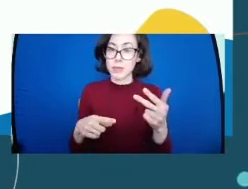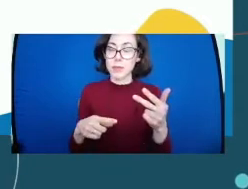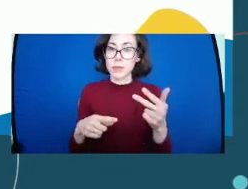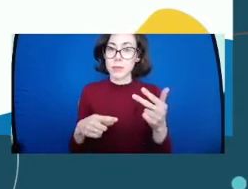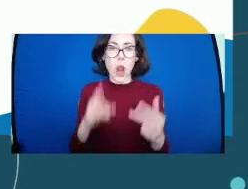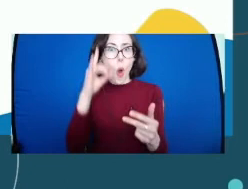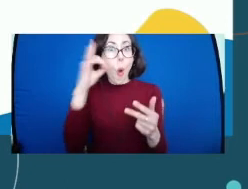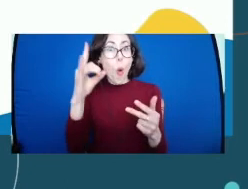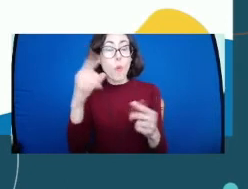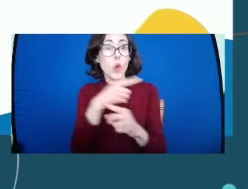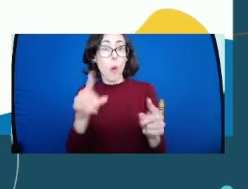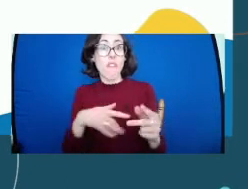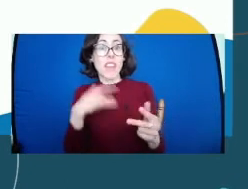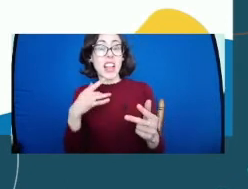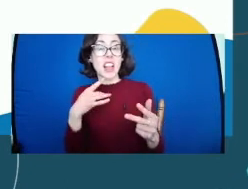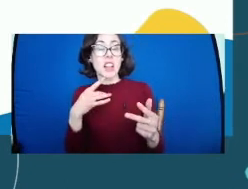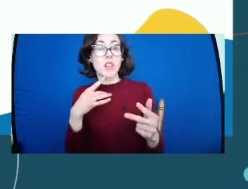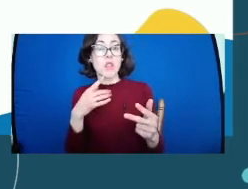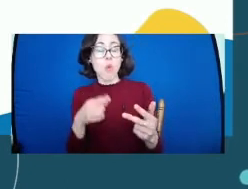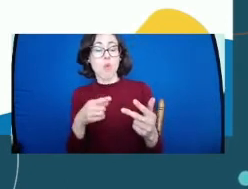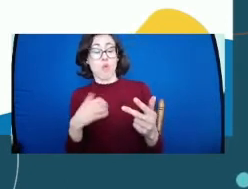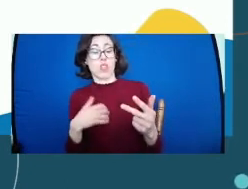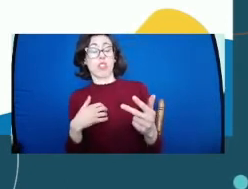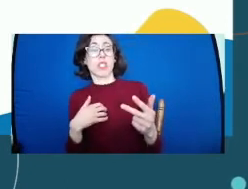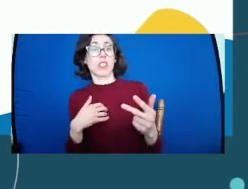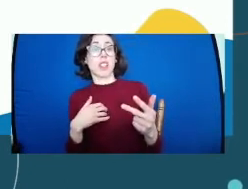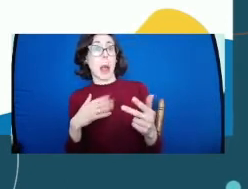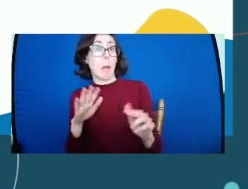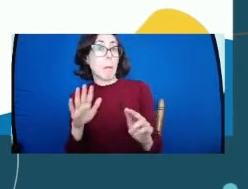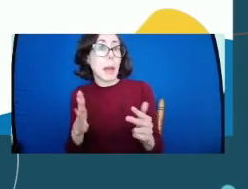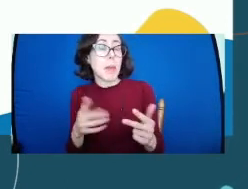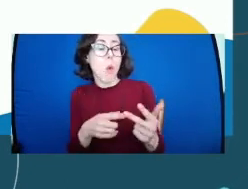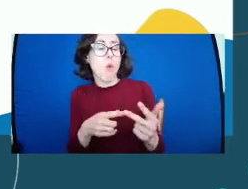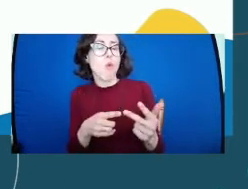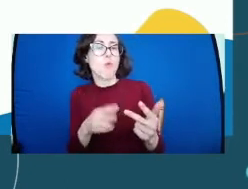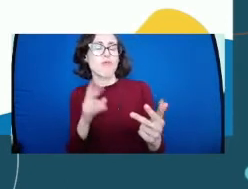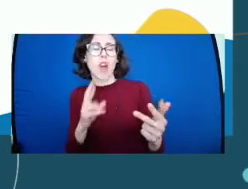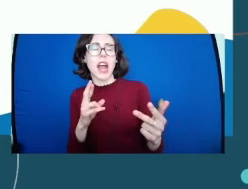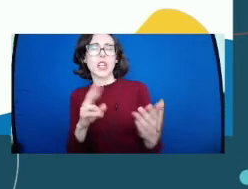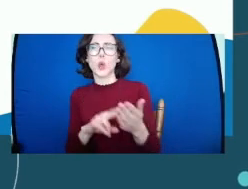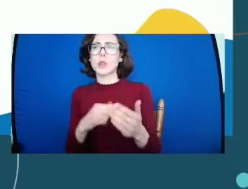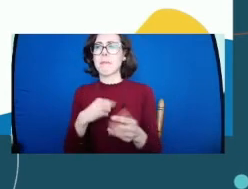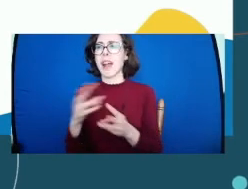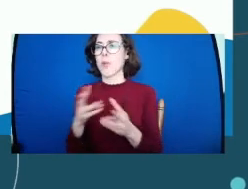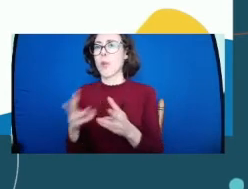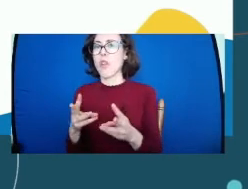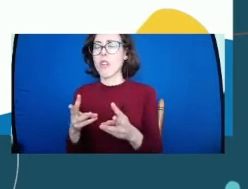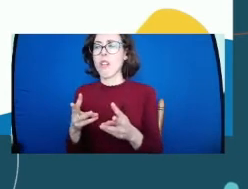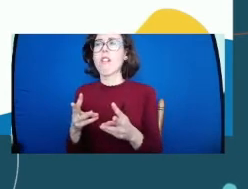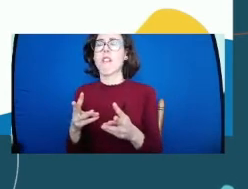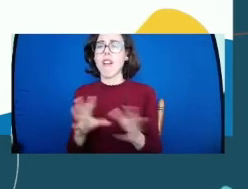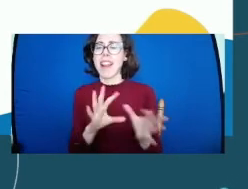you find to be somewhat interesting and also relevant to what you do in terms of your work